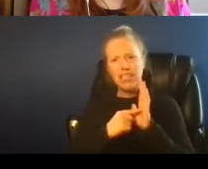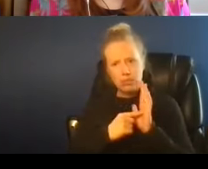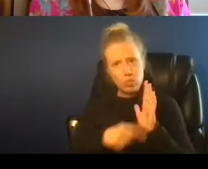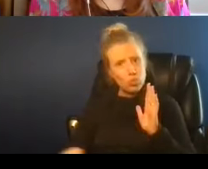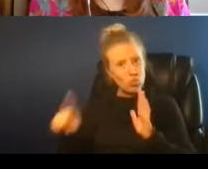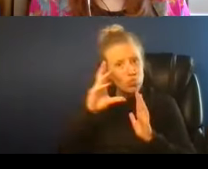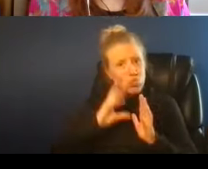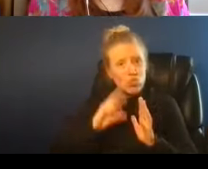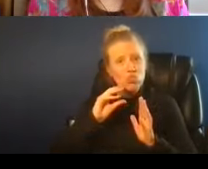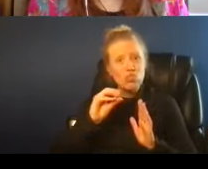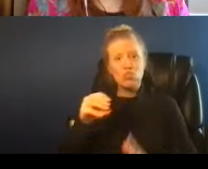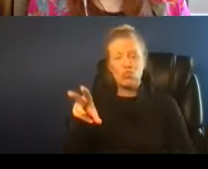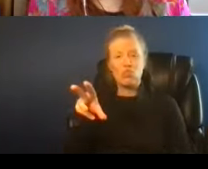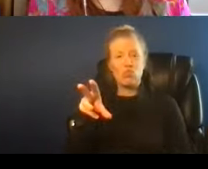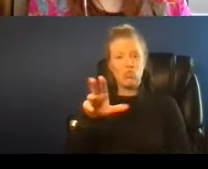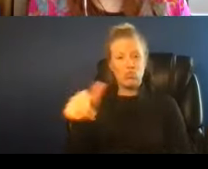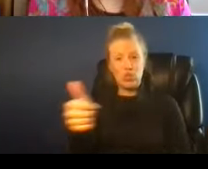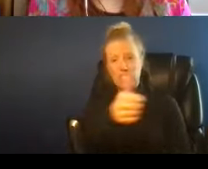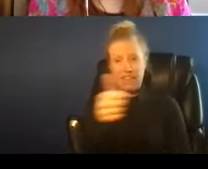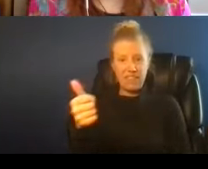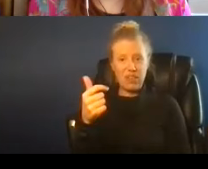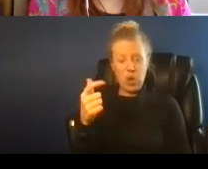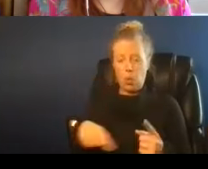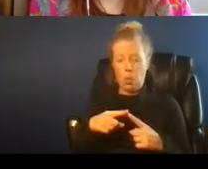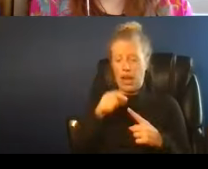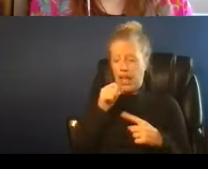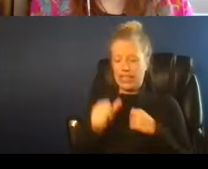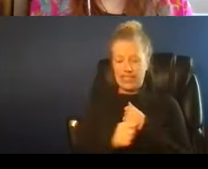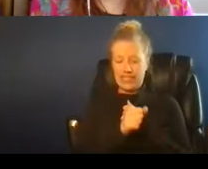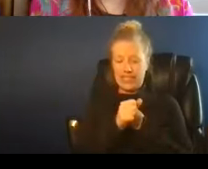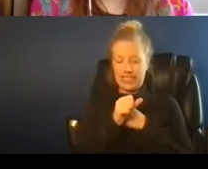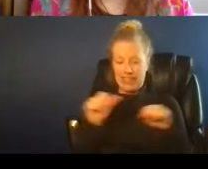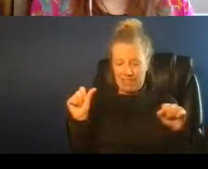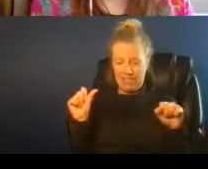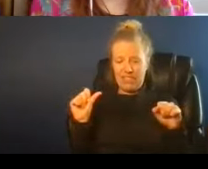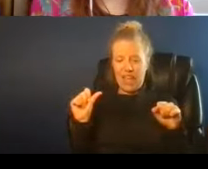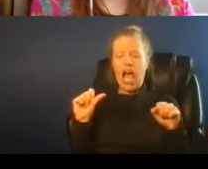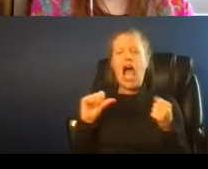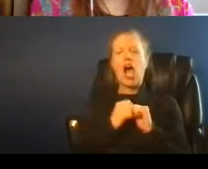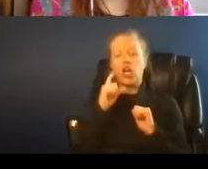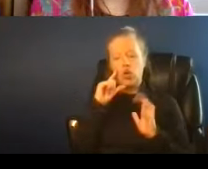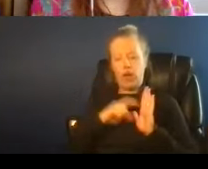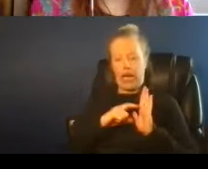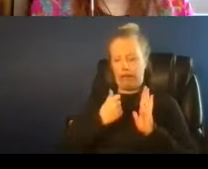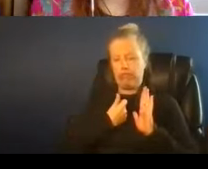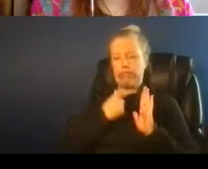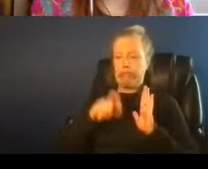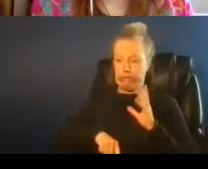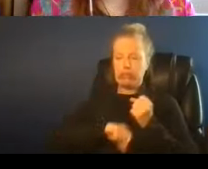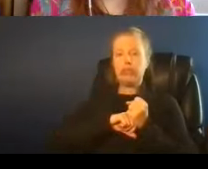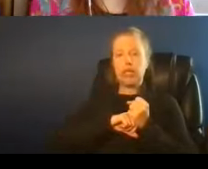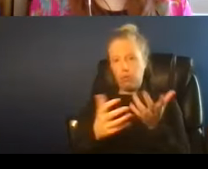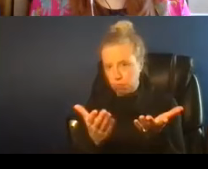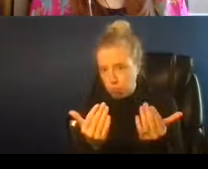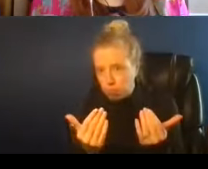have experienced when feeling unsafe? How do you know that you need support? Um, I would love to